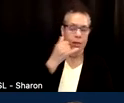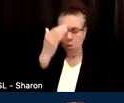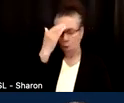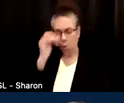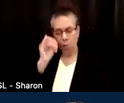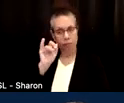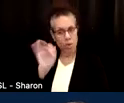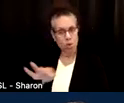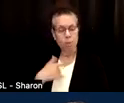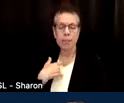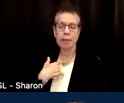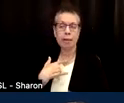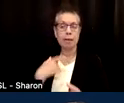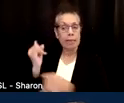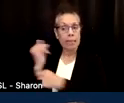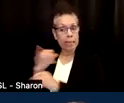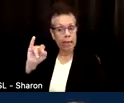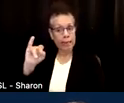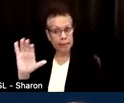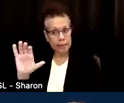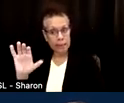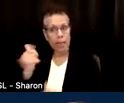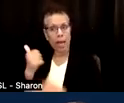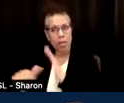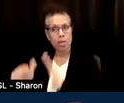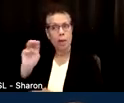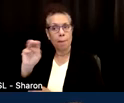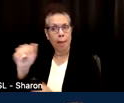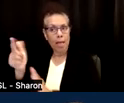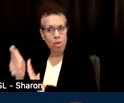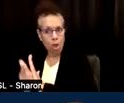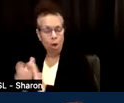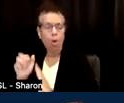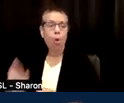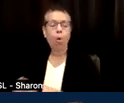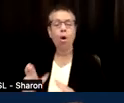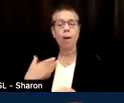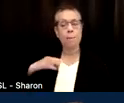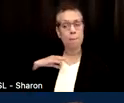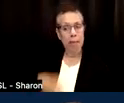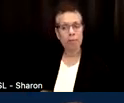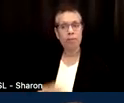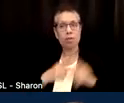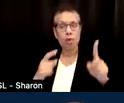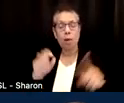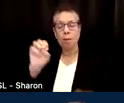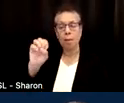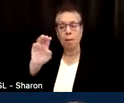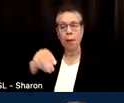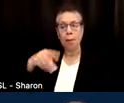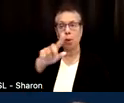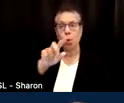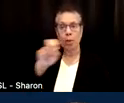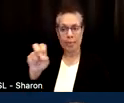be treated as an independent contractor under the Massachusetts law, and whether you are entitled to the benefits that an employee would be entitled to, such as